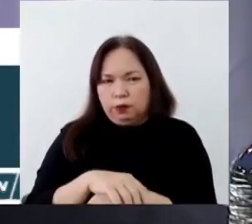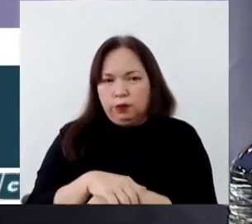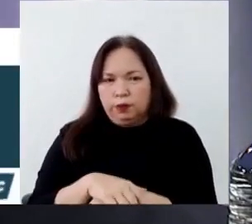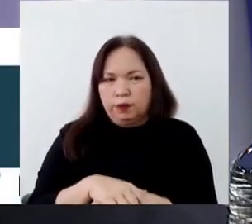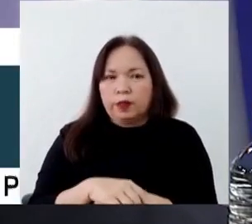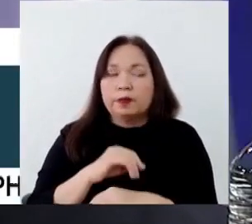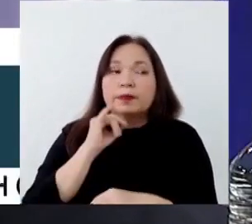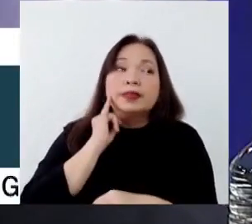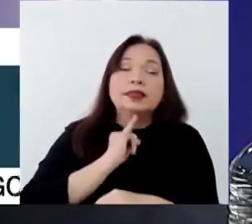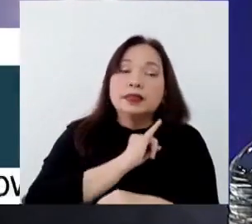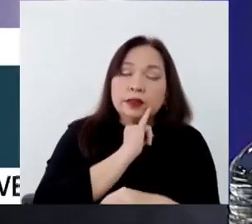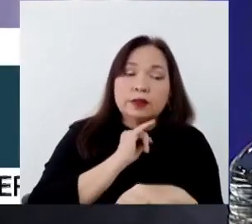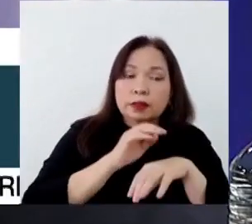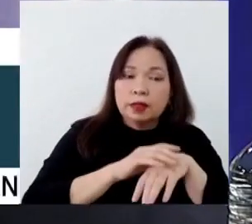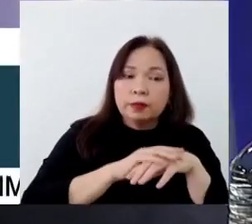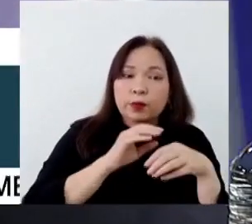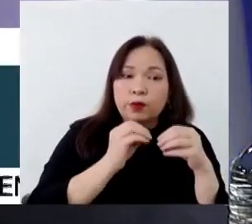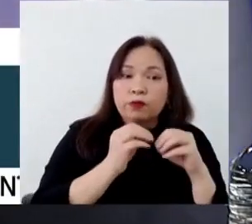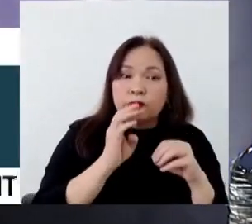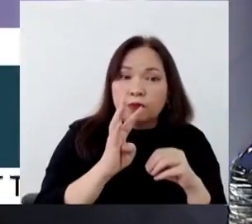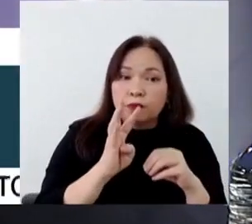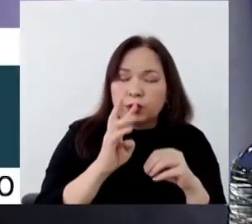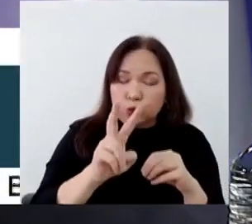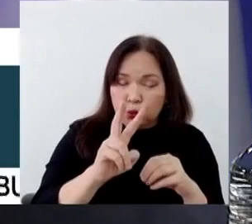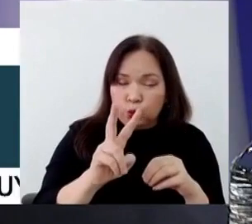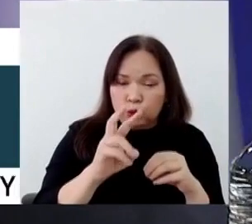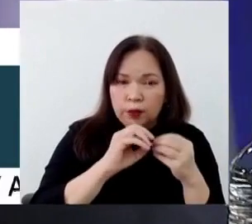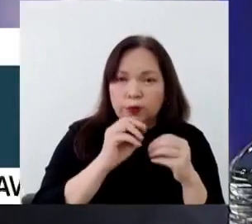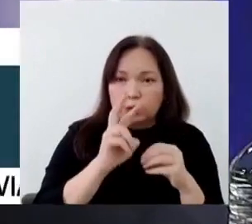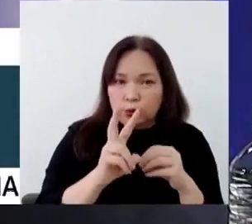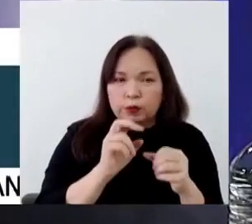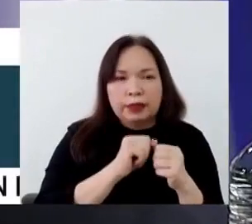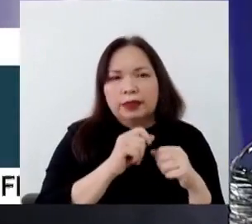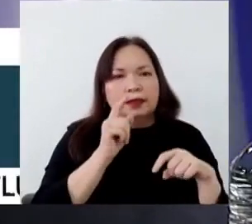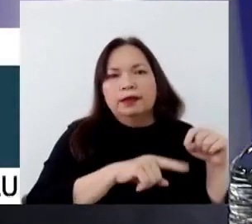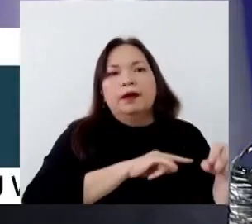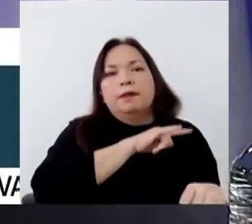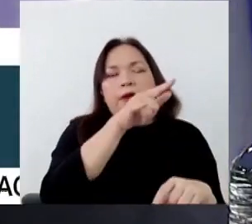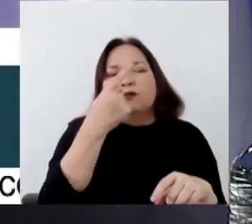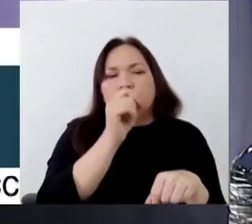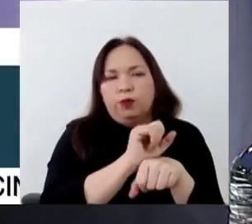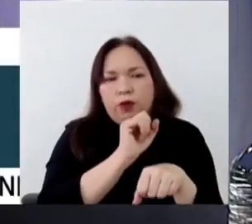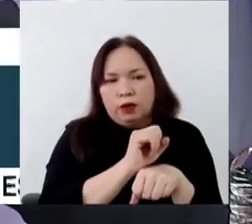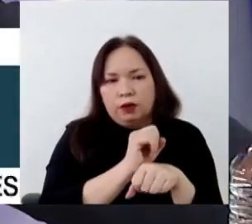2, which is non-deployment. And so is the West Bank, which is the right side of